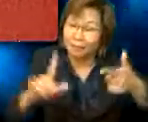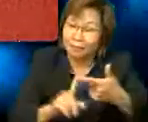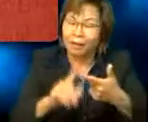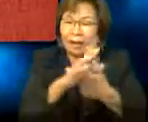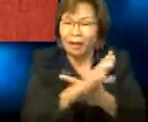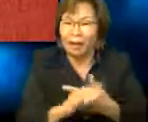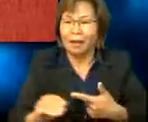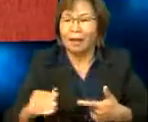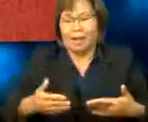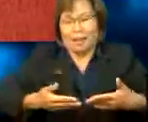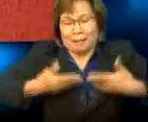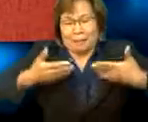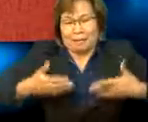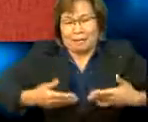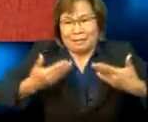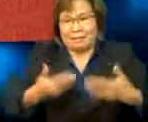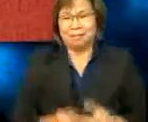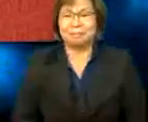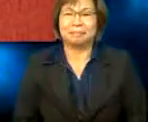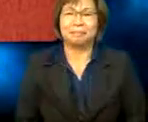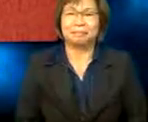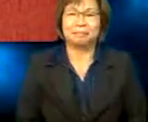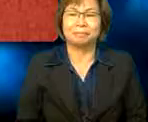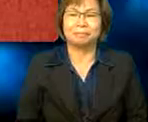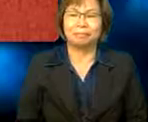brightly and happily.